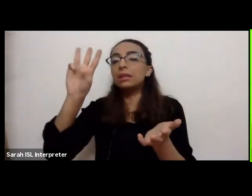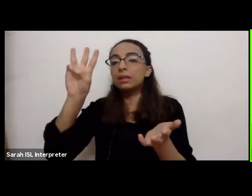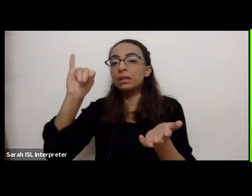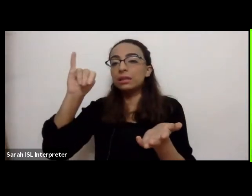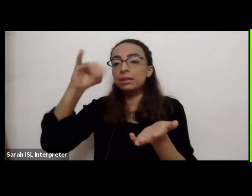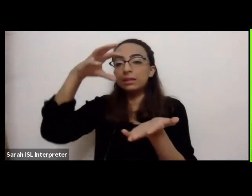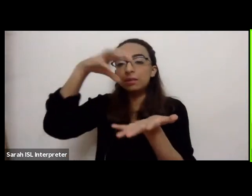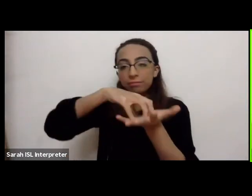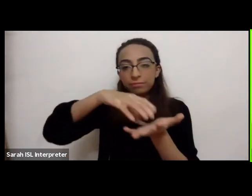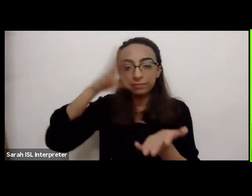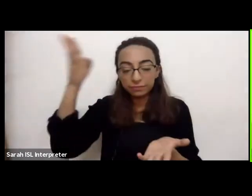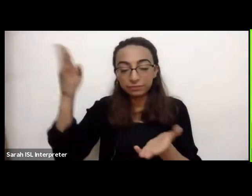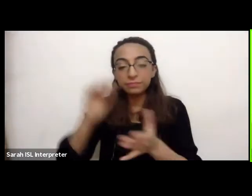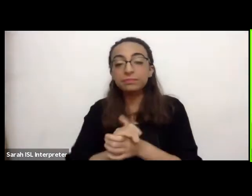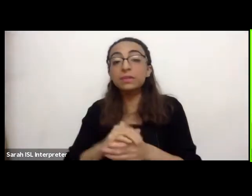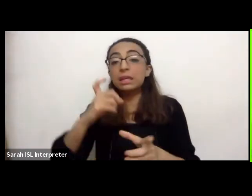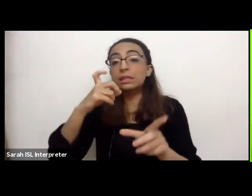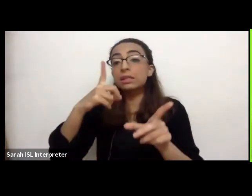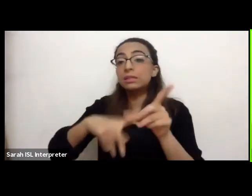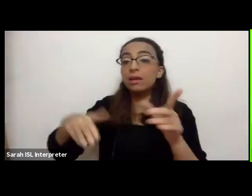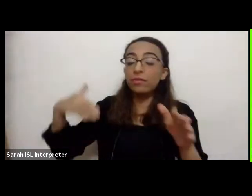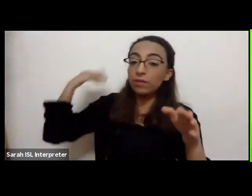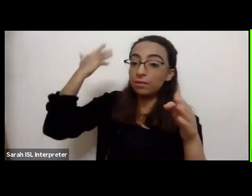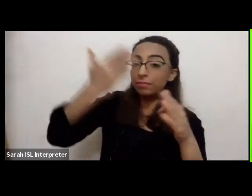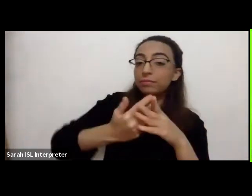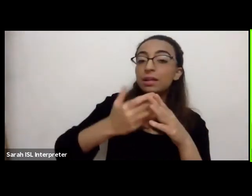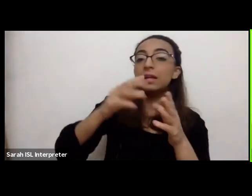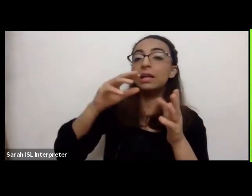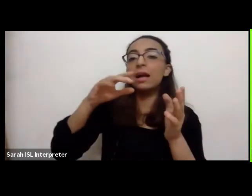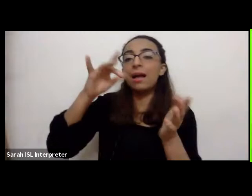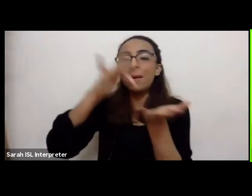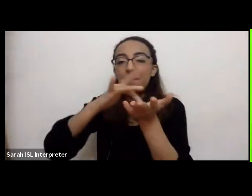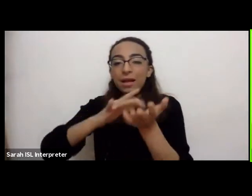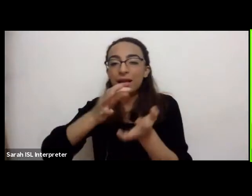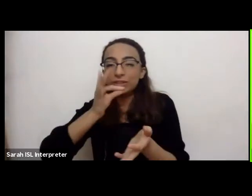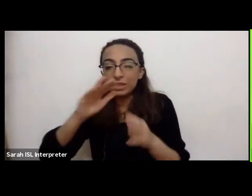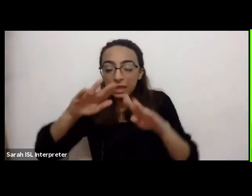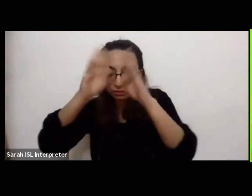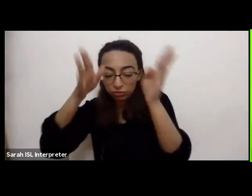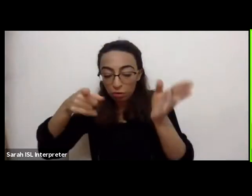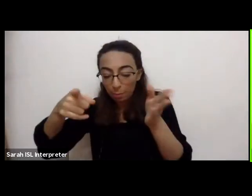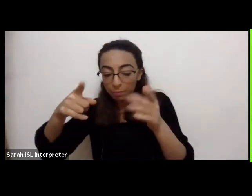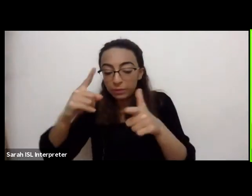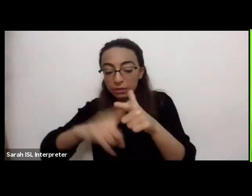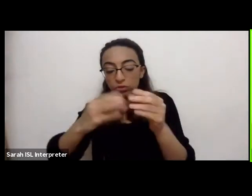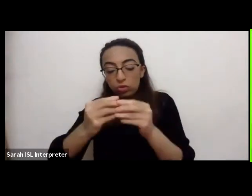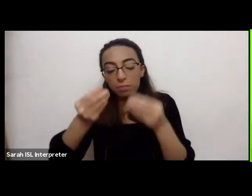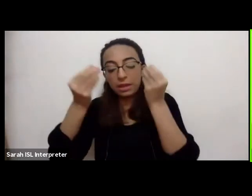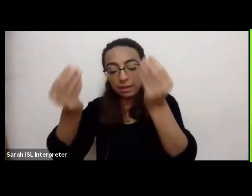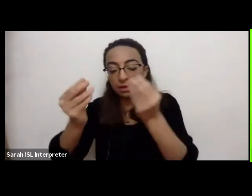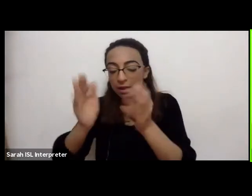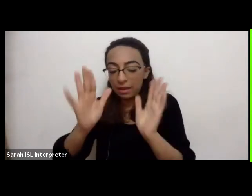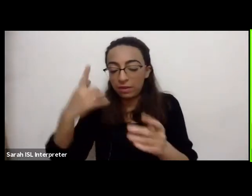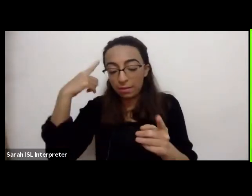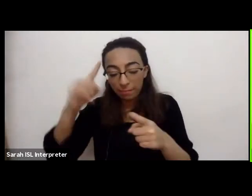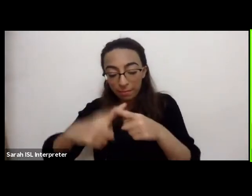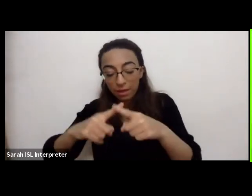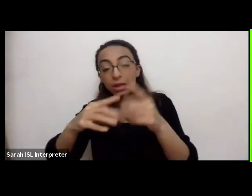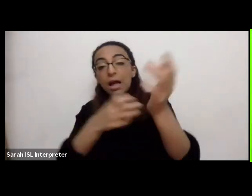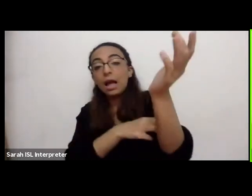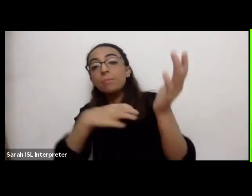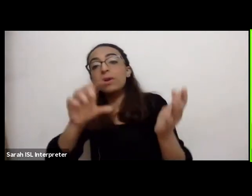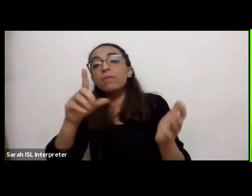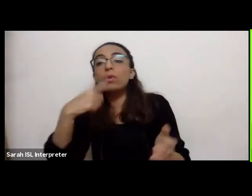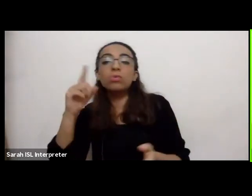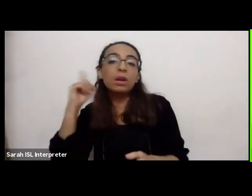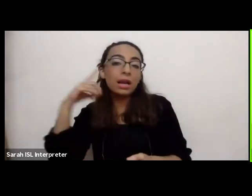For the last 7 years, Nukkad Tea Cafe has engaged, employed, and empowered people with